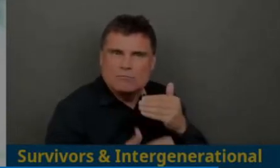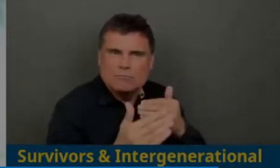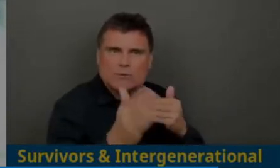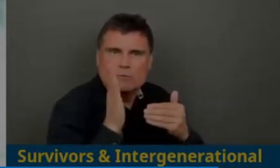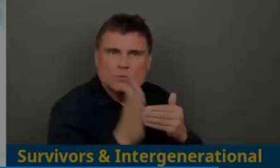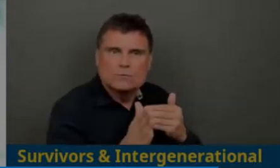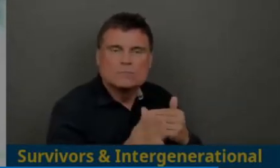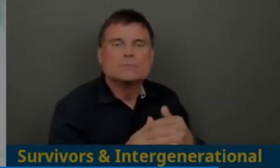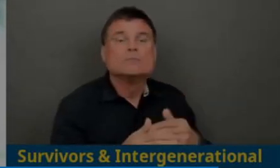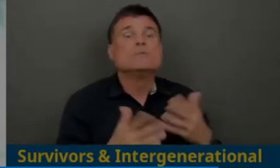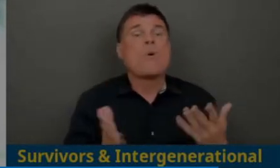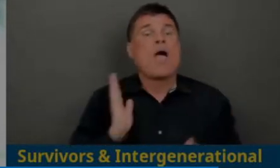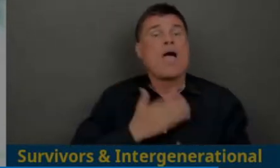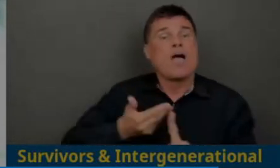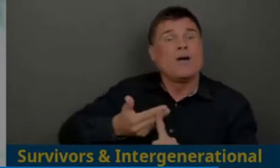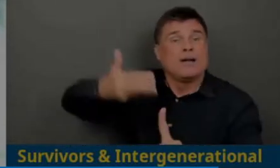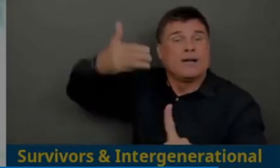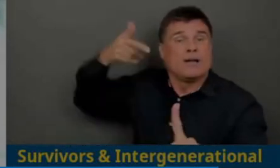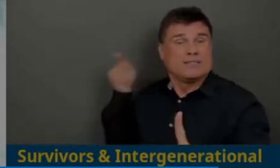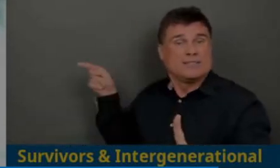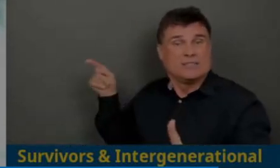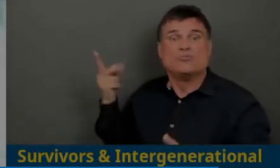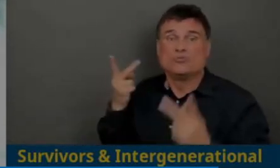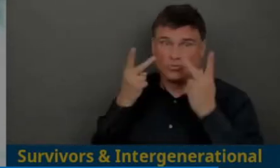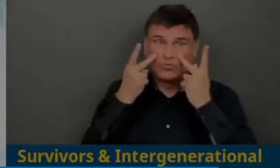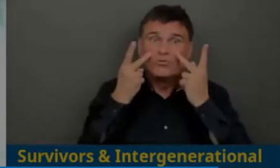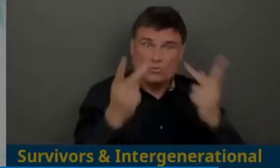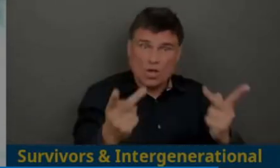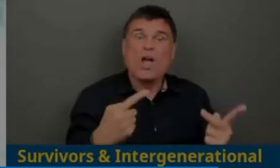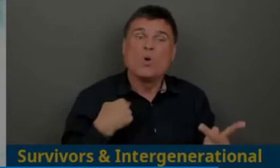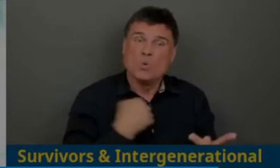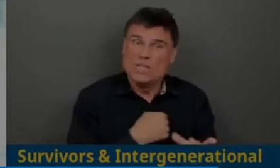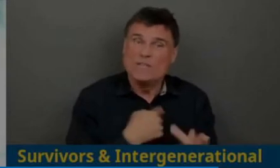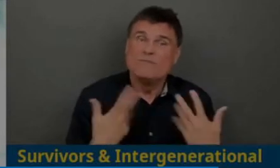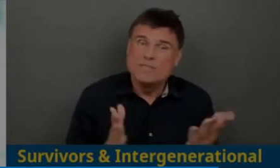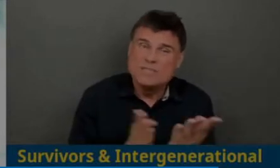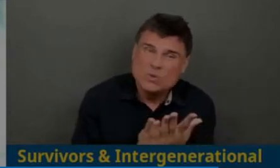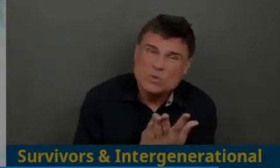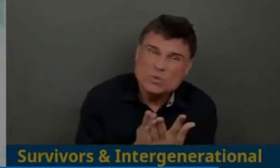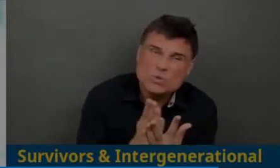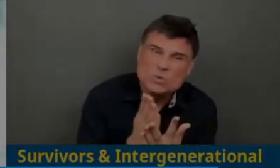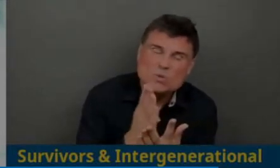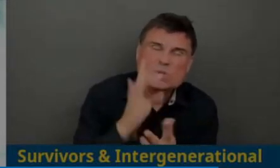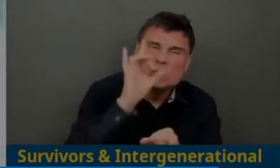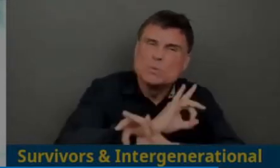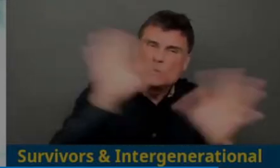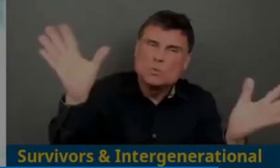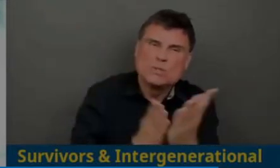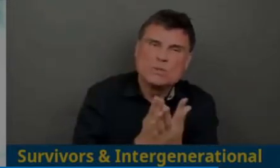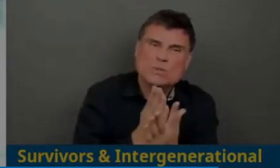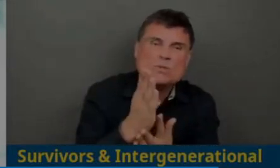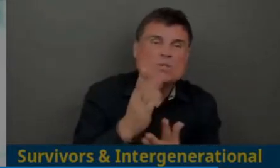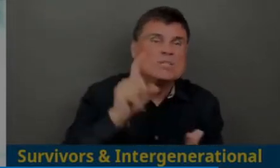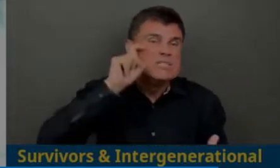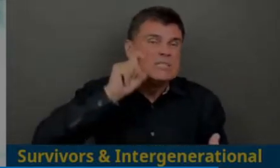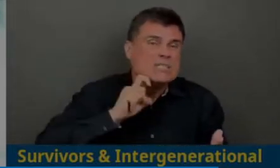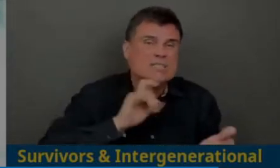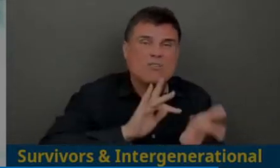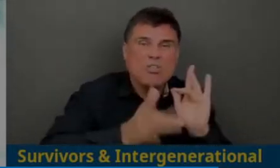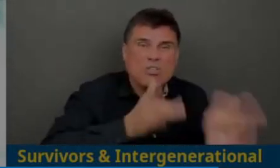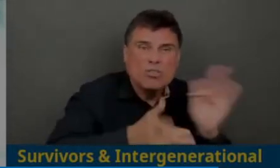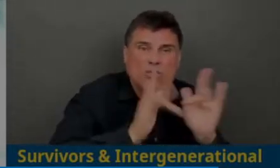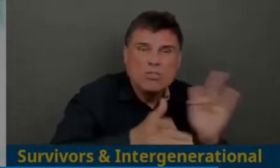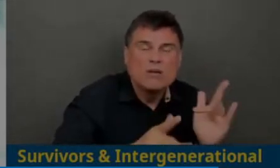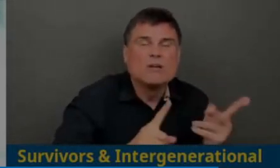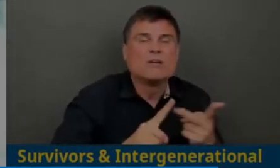through this great dark period of residential schools, sexual abuse, violence,